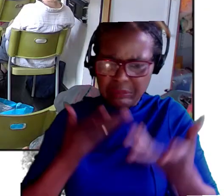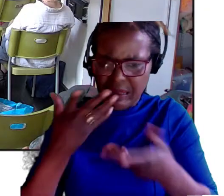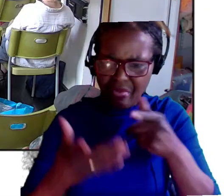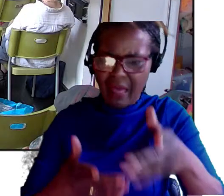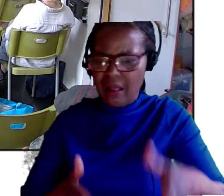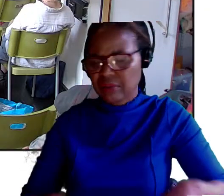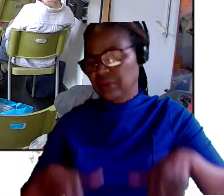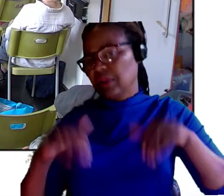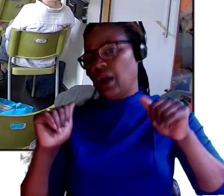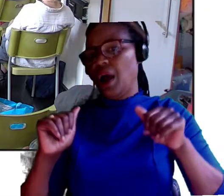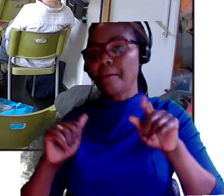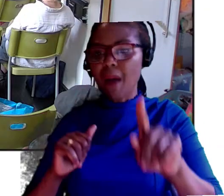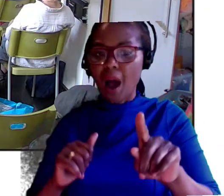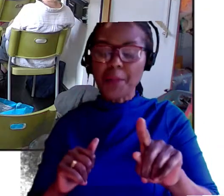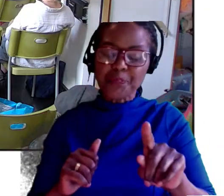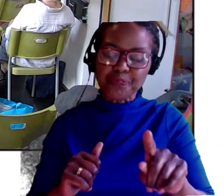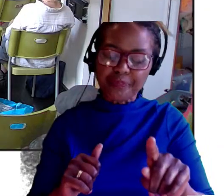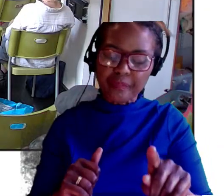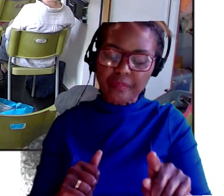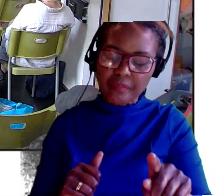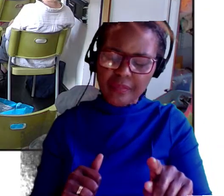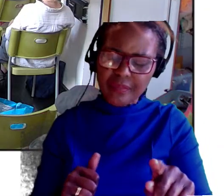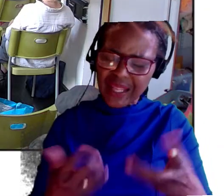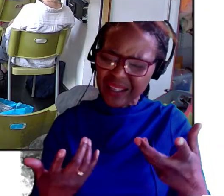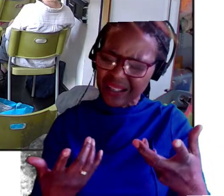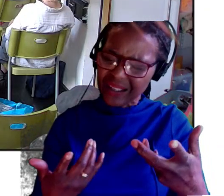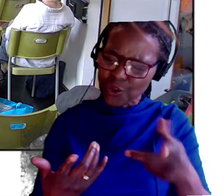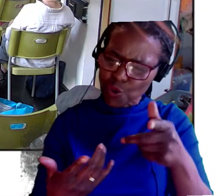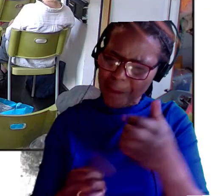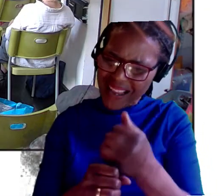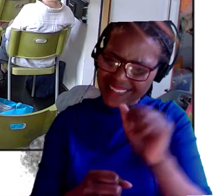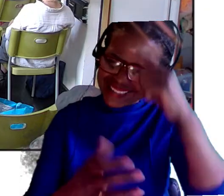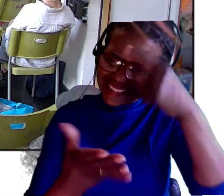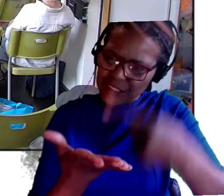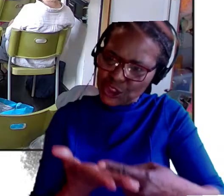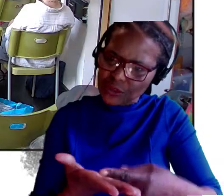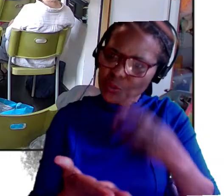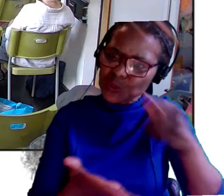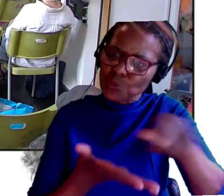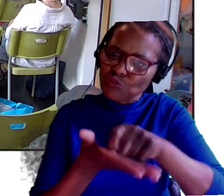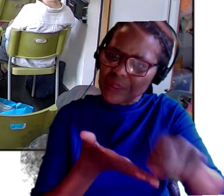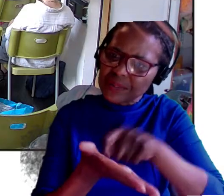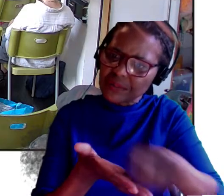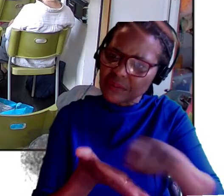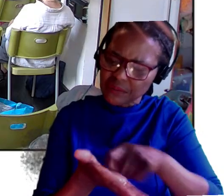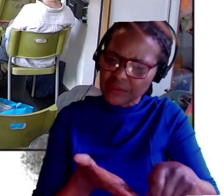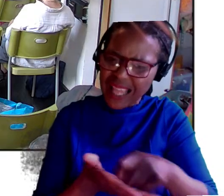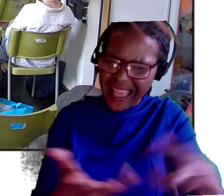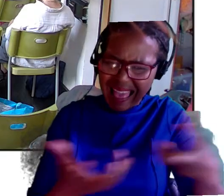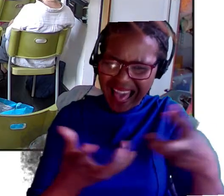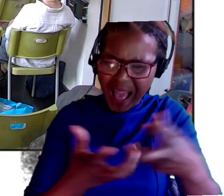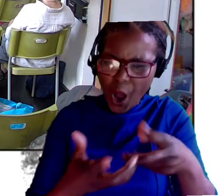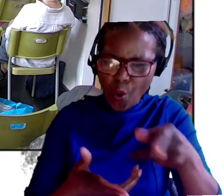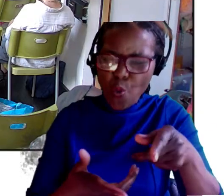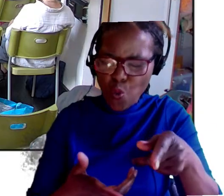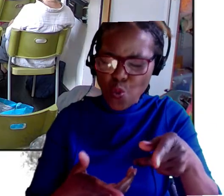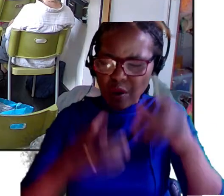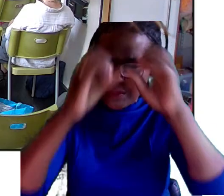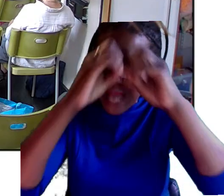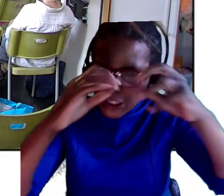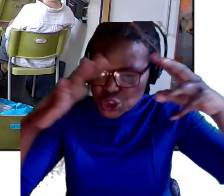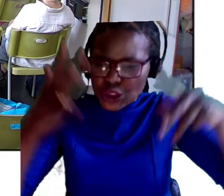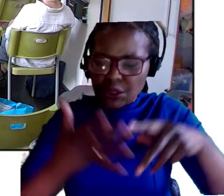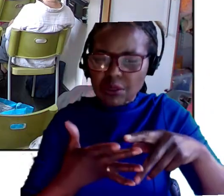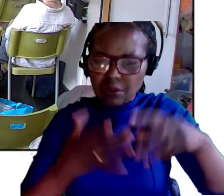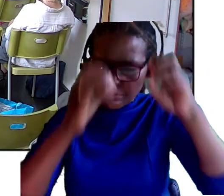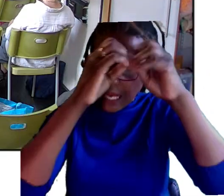as a writer about kind of like how you're going to exploit all those imagined things. I was thinking the other day, for instance, about